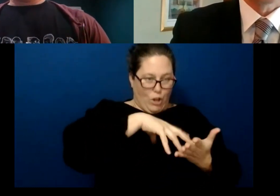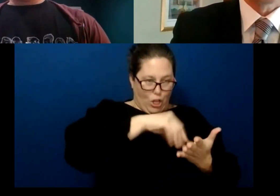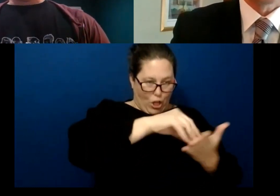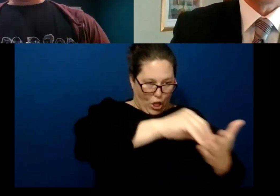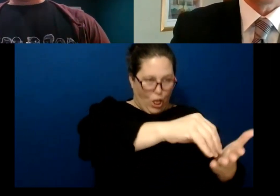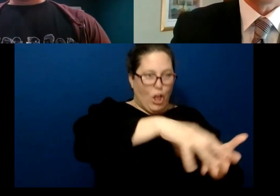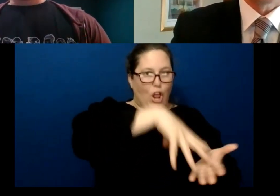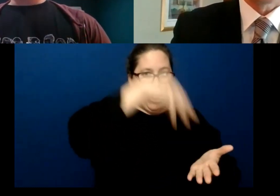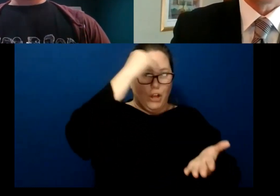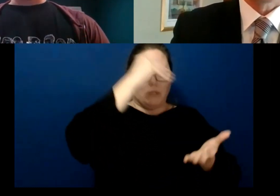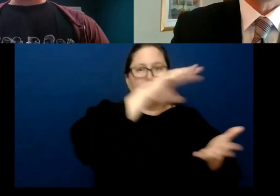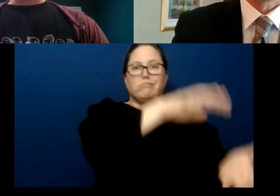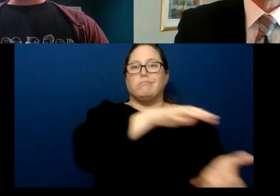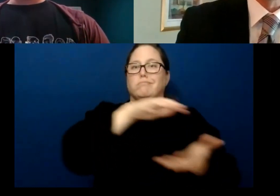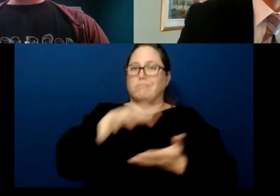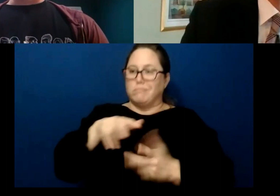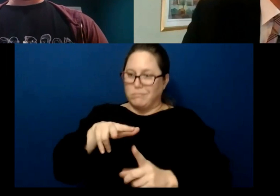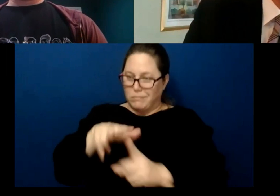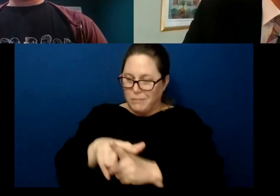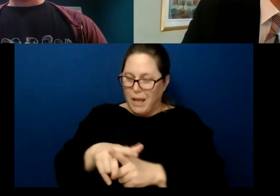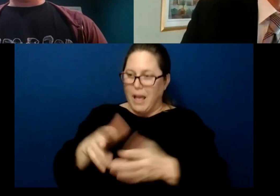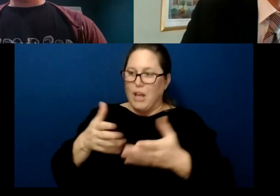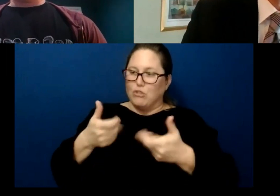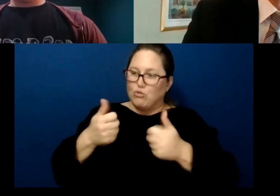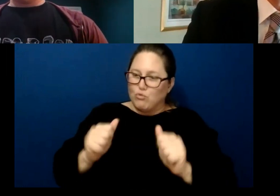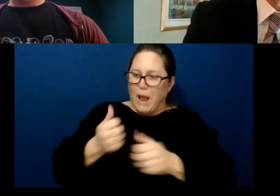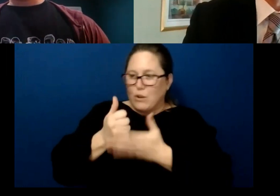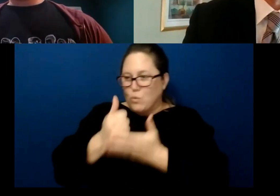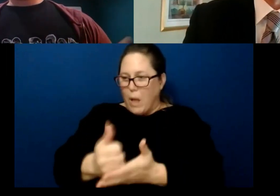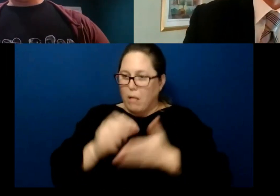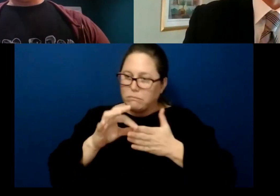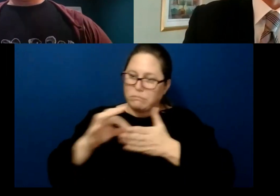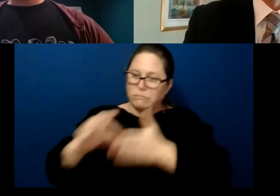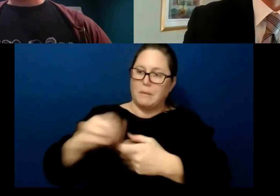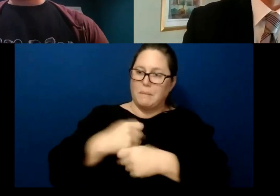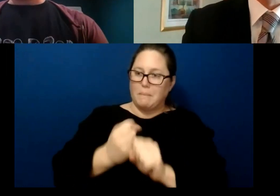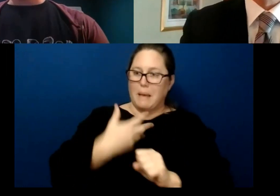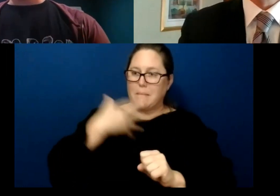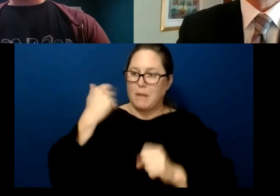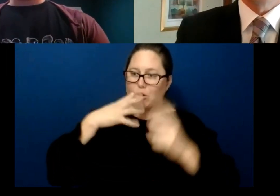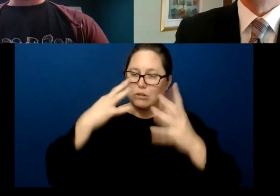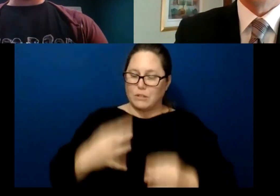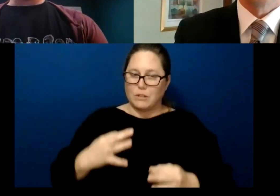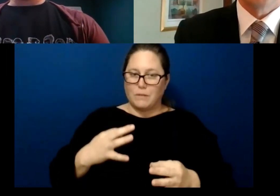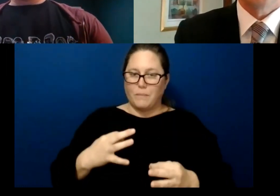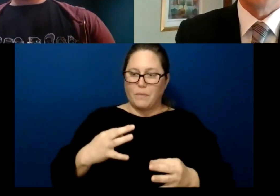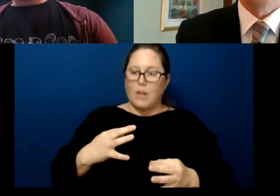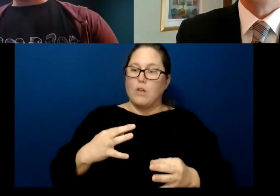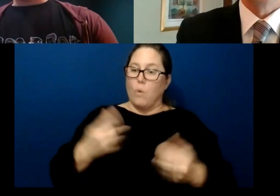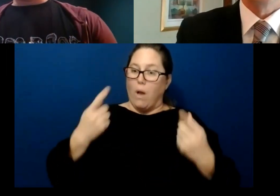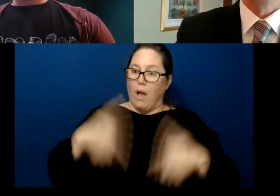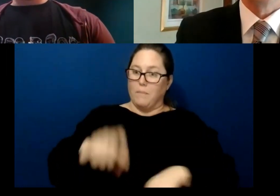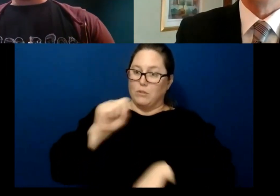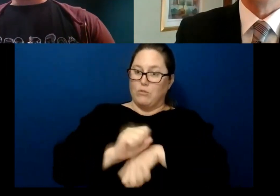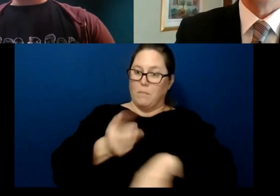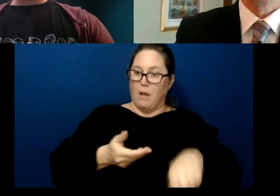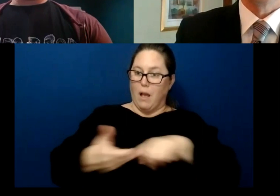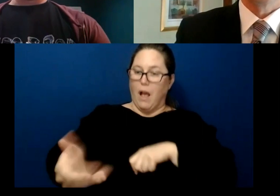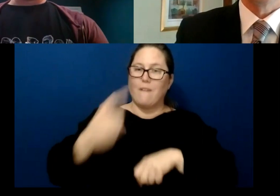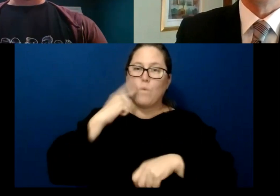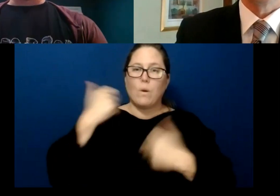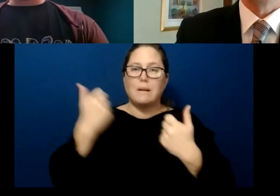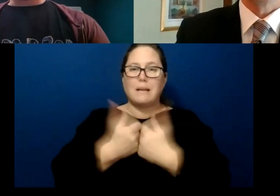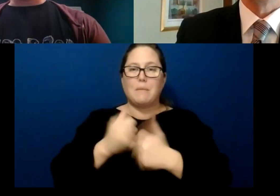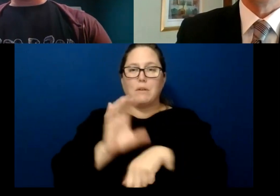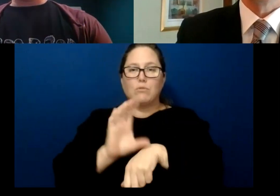job working at a consultancy, a research consultancy. It was actually Danny that helped me get that job, my first job